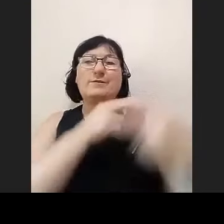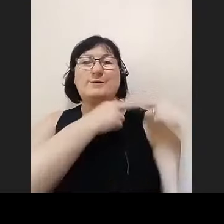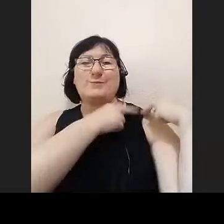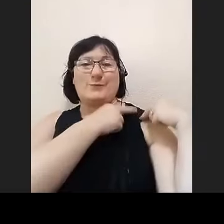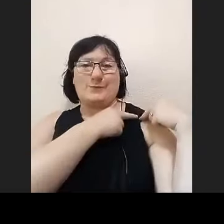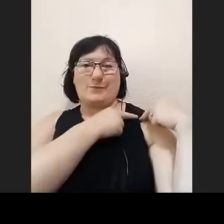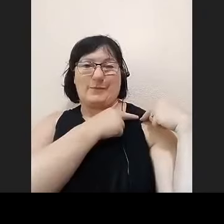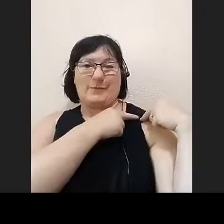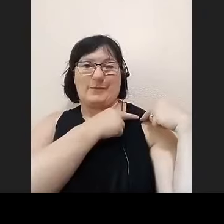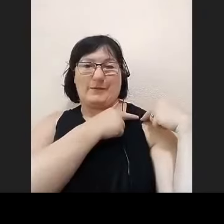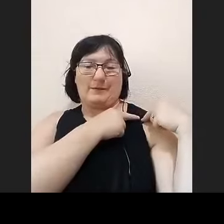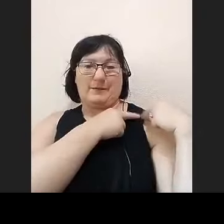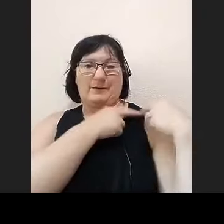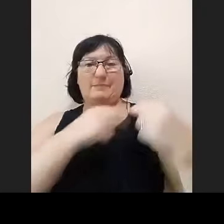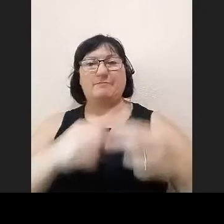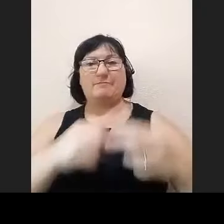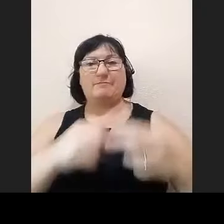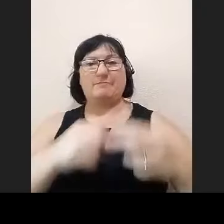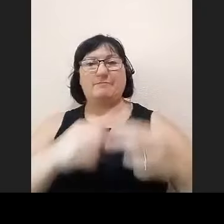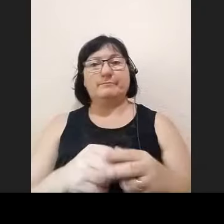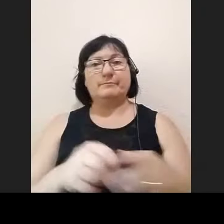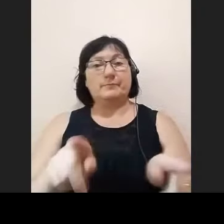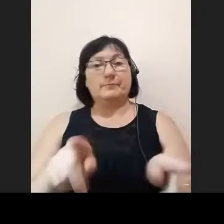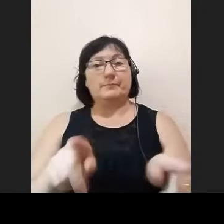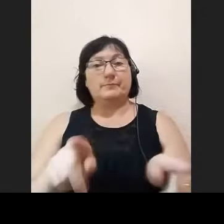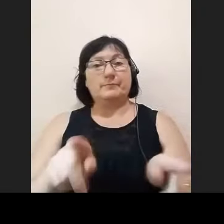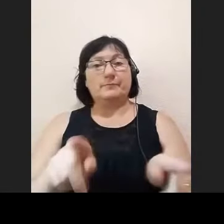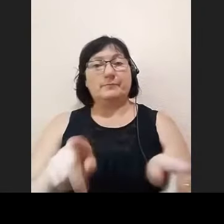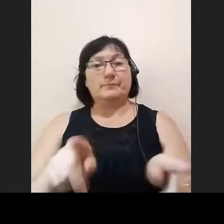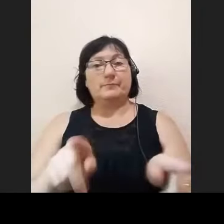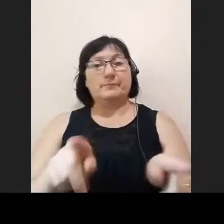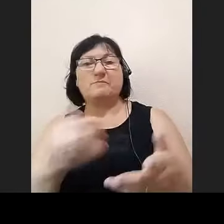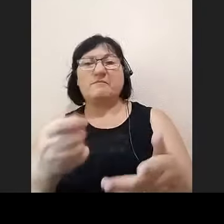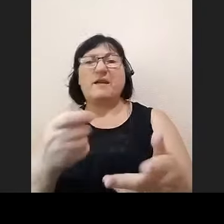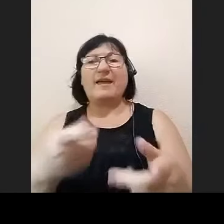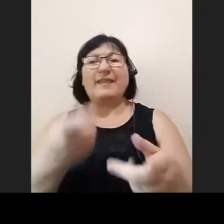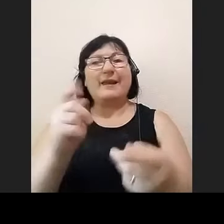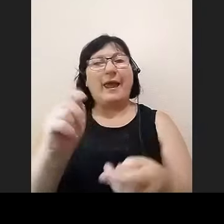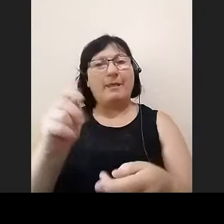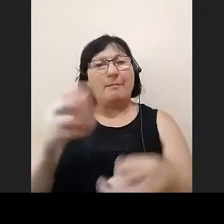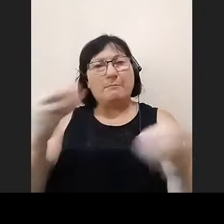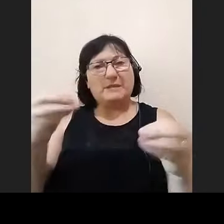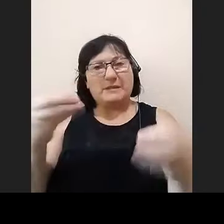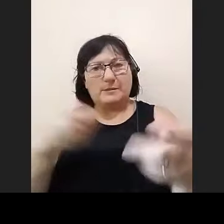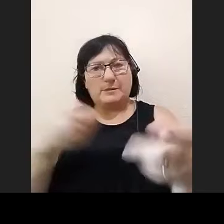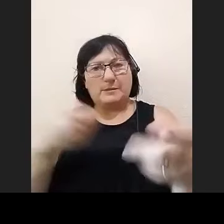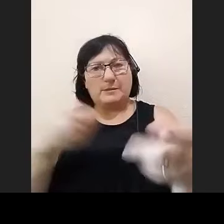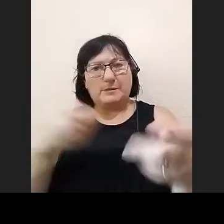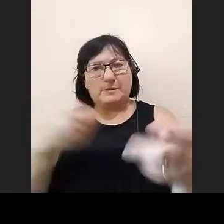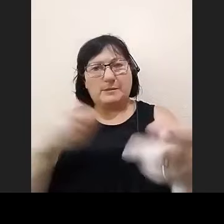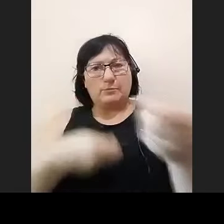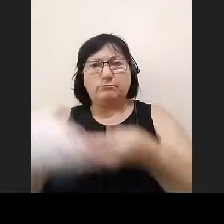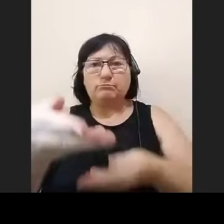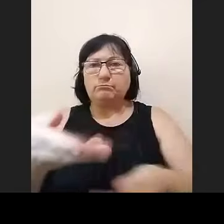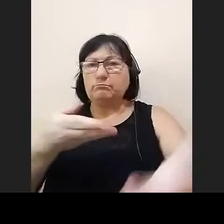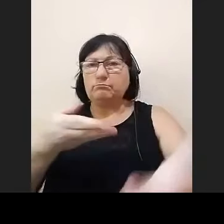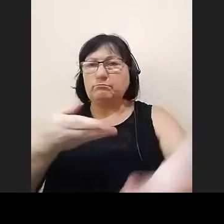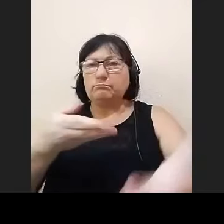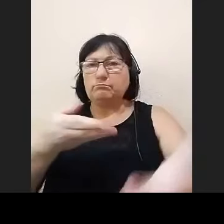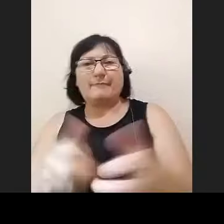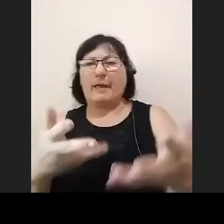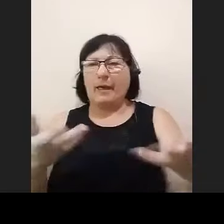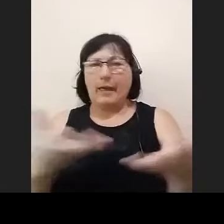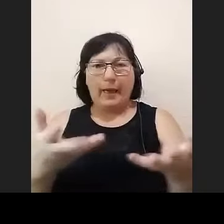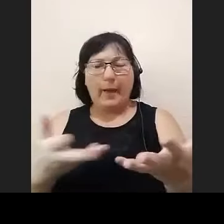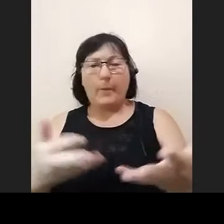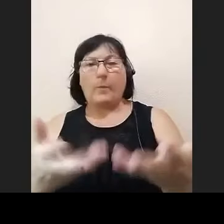trade facilitation benefits. Partnership programs with trade allow customs to achieve more with